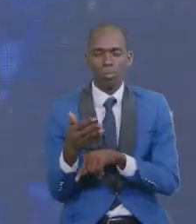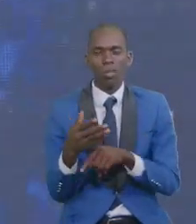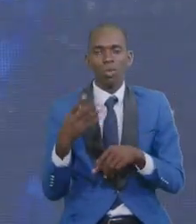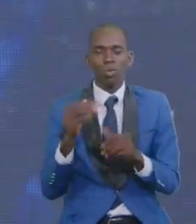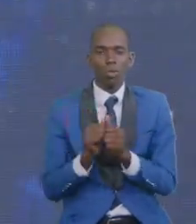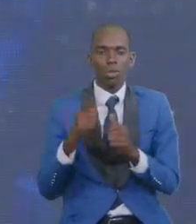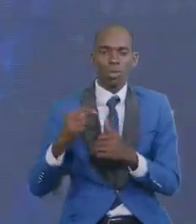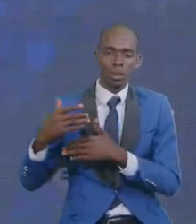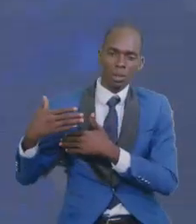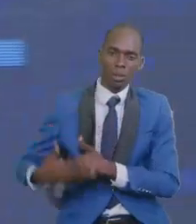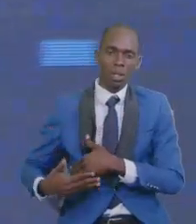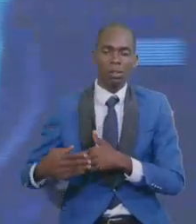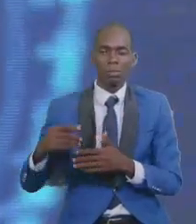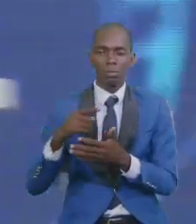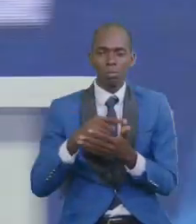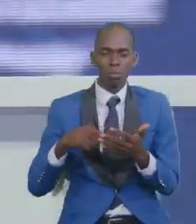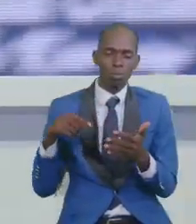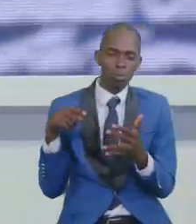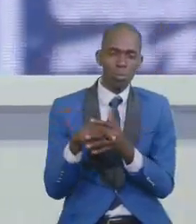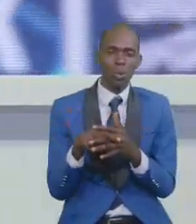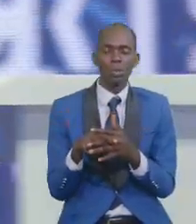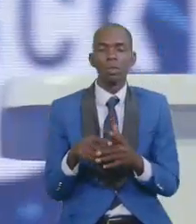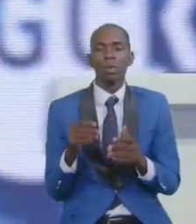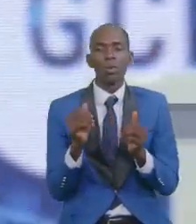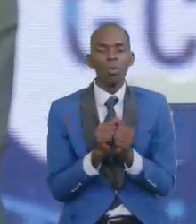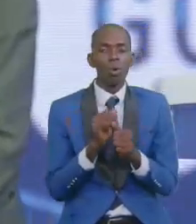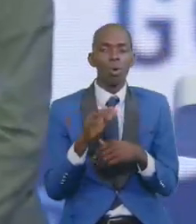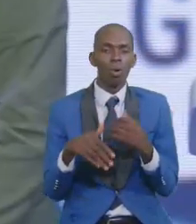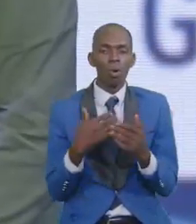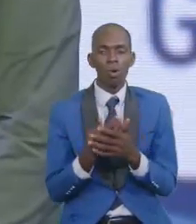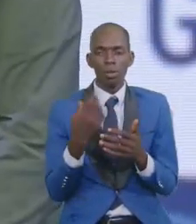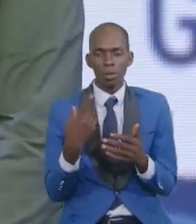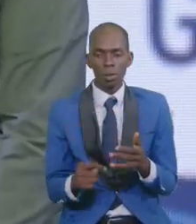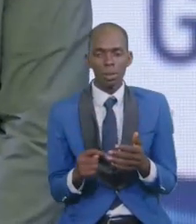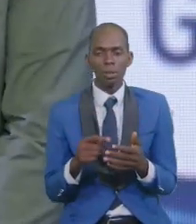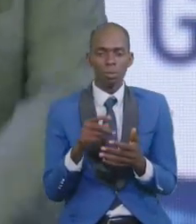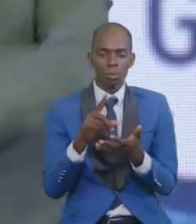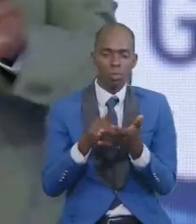side, with those nail prints on the feet,